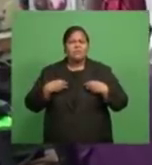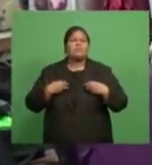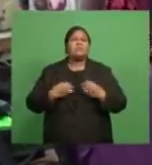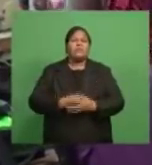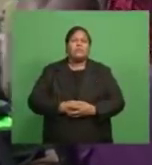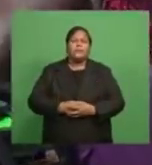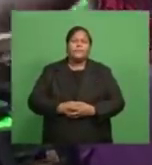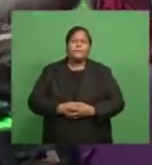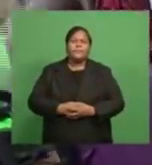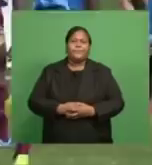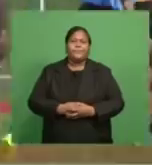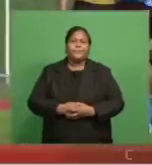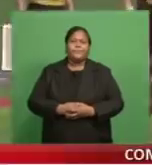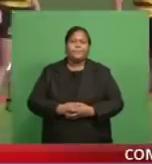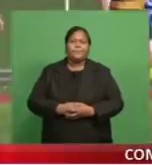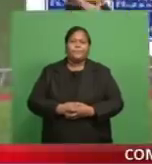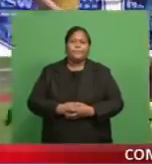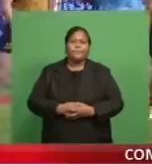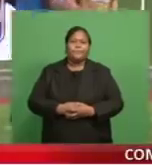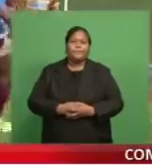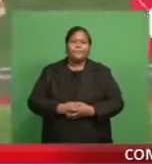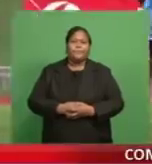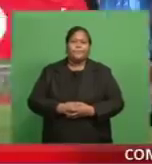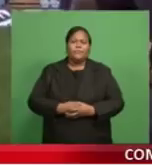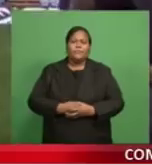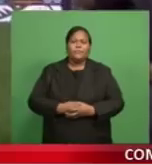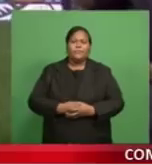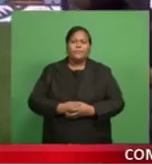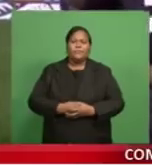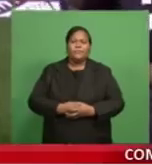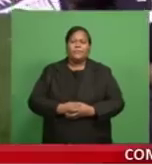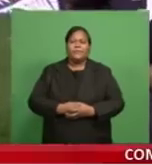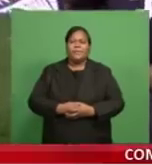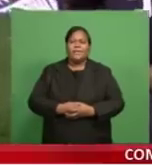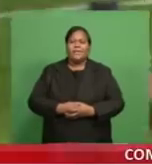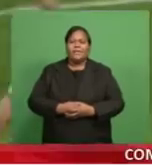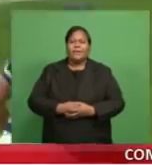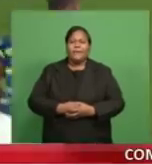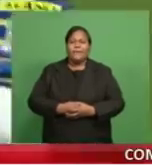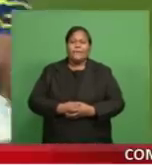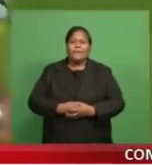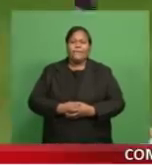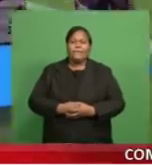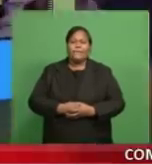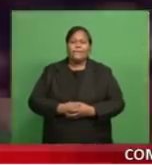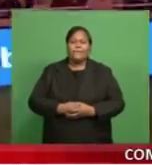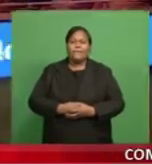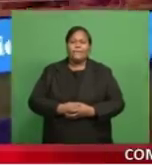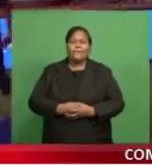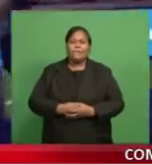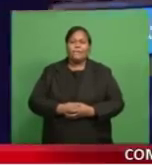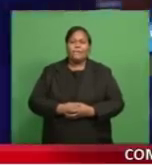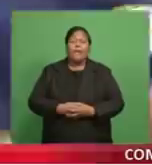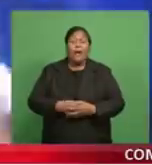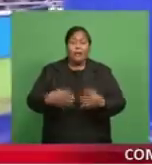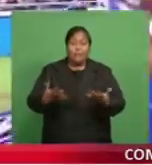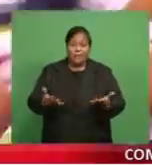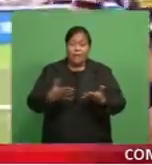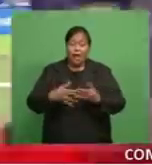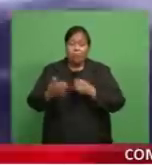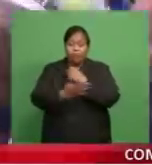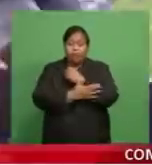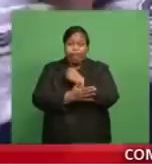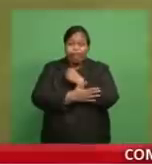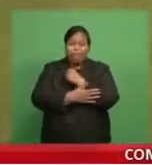FBC News. Coming up, Fiji Mbati selection thrown into disorder. and the